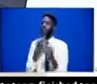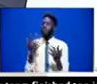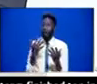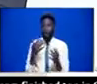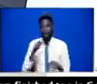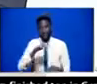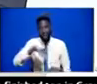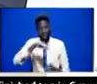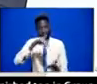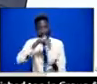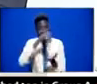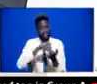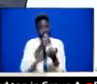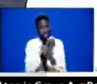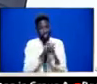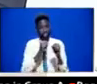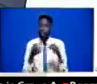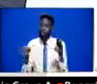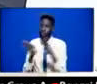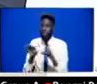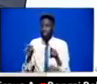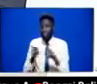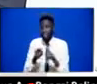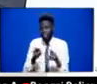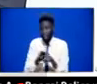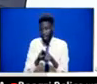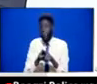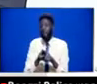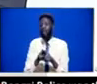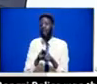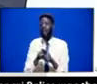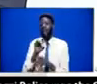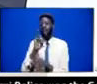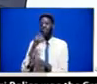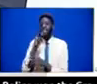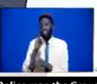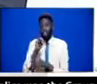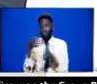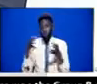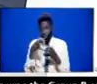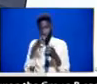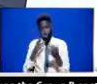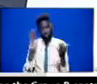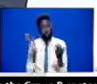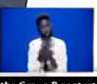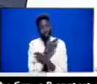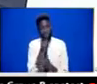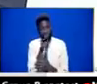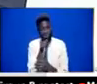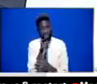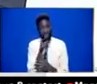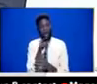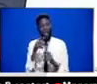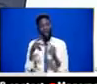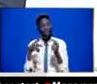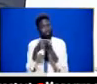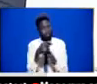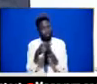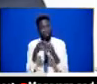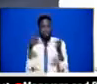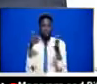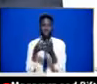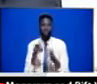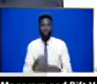also closed and anti-FGM crusaders movement hampered. Safina Cheng brings you the double tragedy women and girls face in Baringo